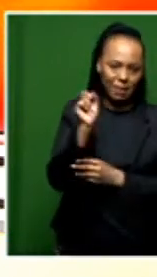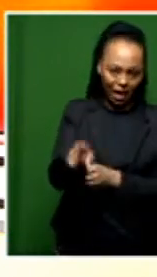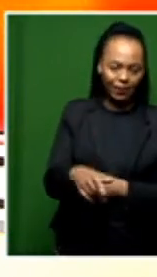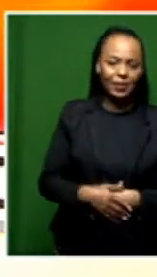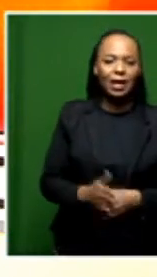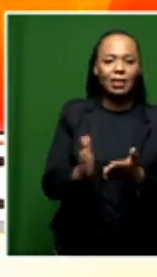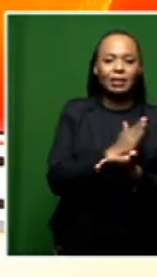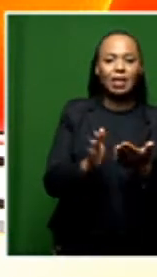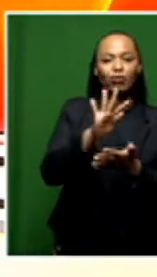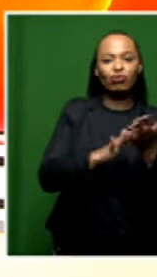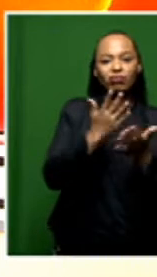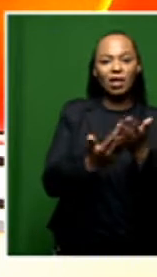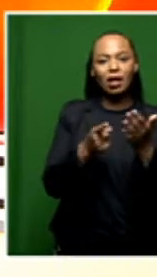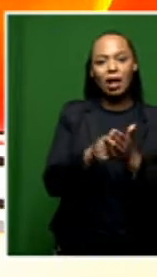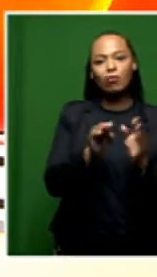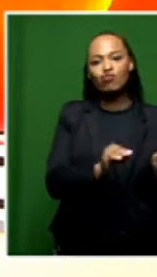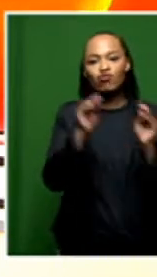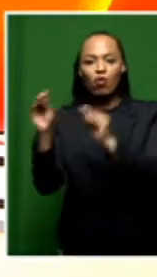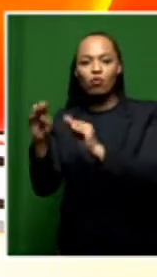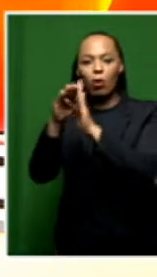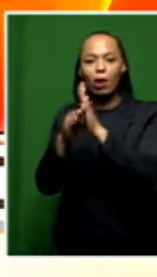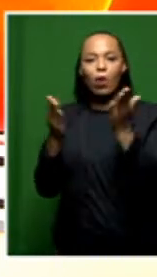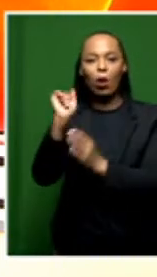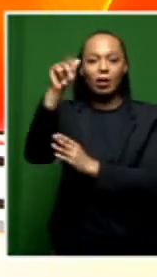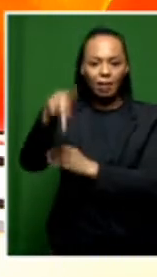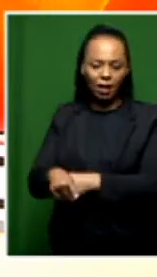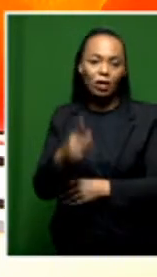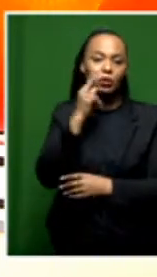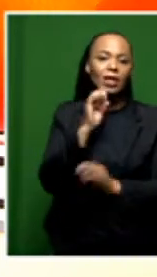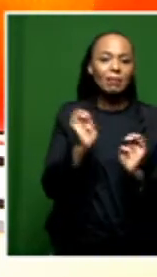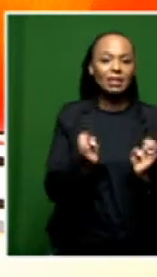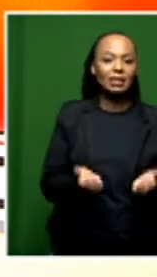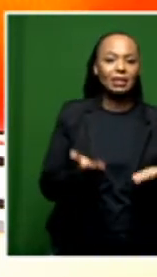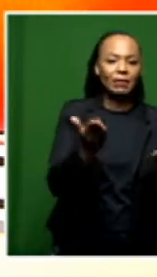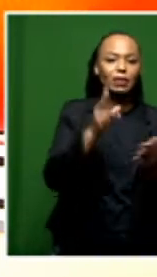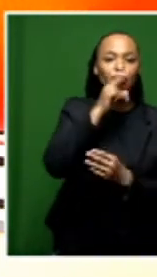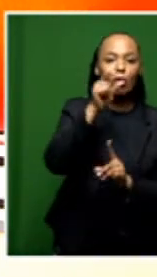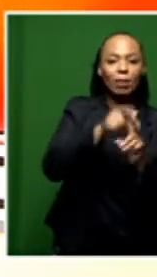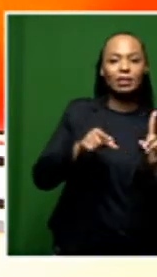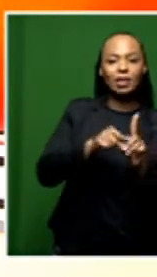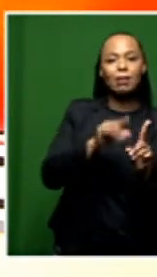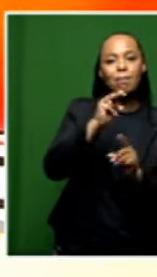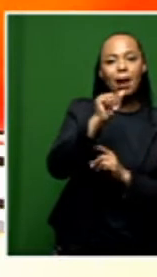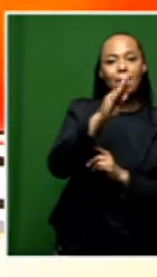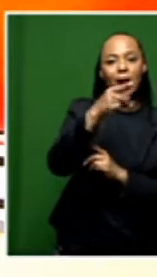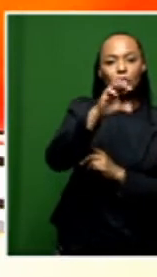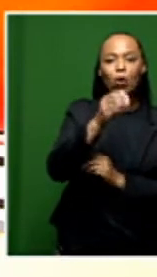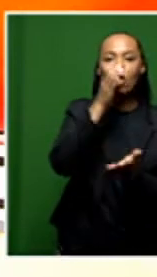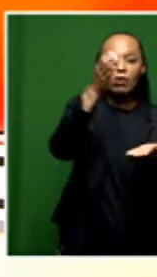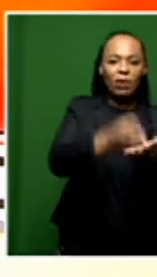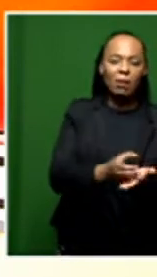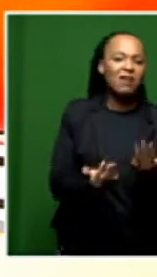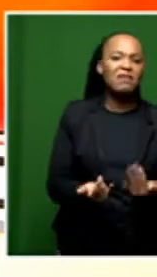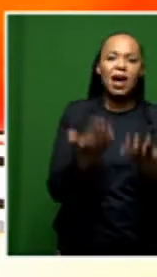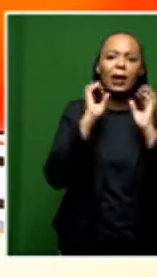including scheduled broadcasts, had to be moved to Auckland Park. Tshwane Emergency Services Spokesperson Mabaso confirmed that there was